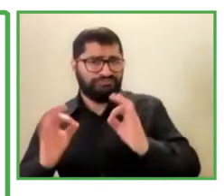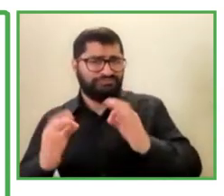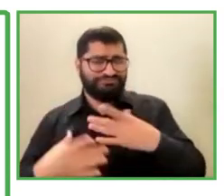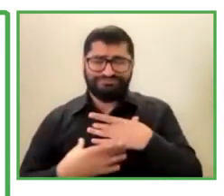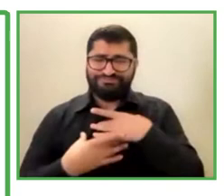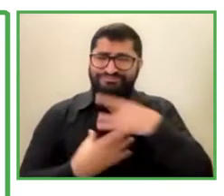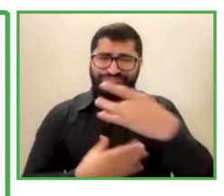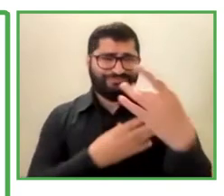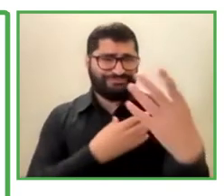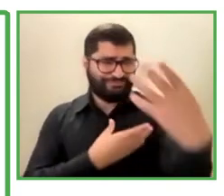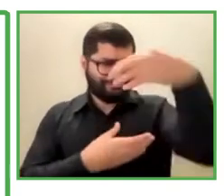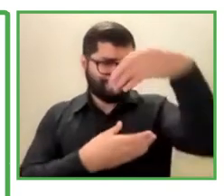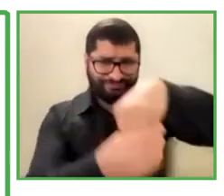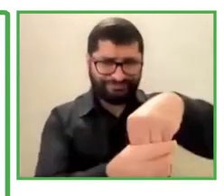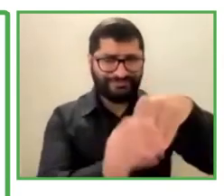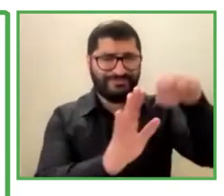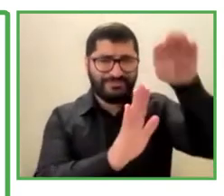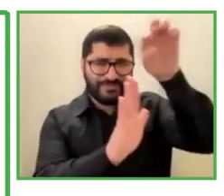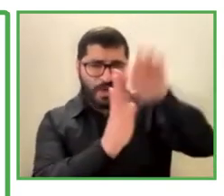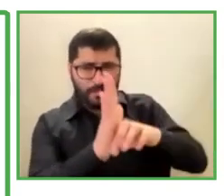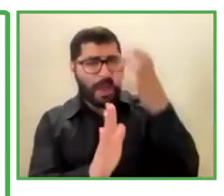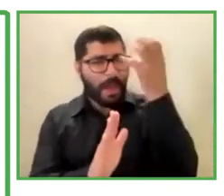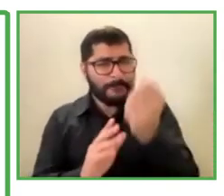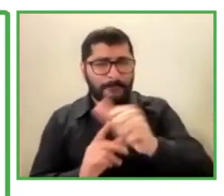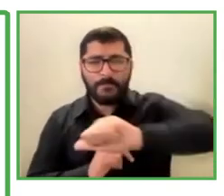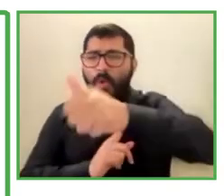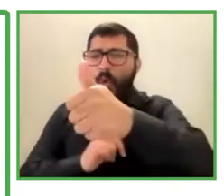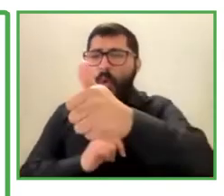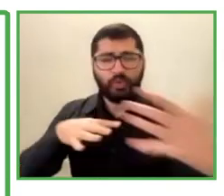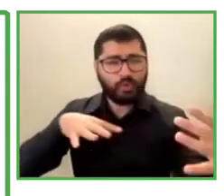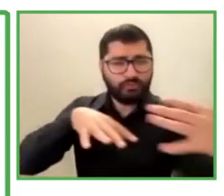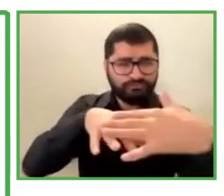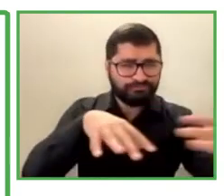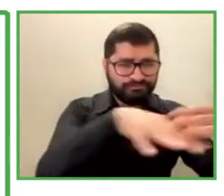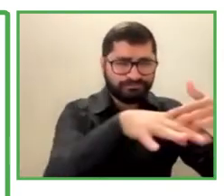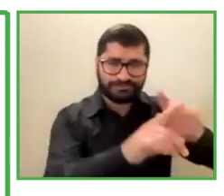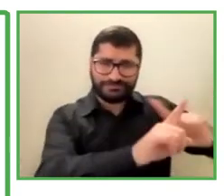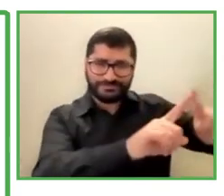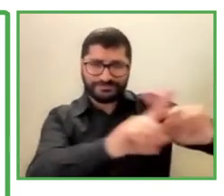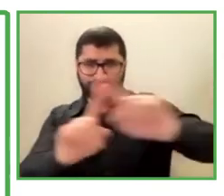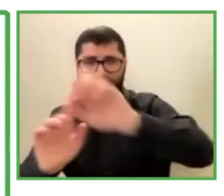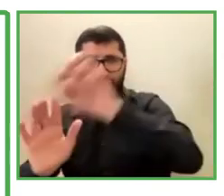We also have projects with Facebook, with MIT. So